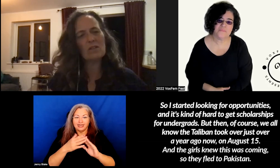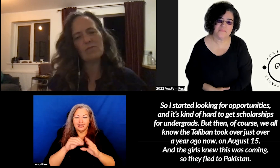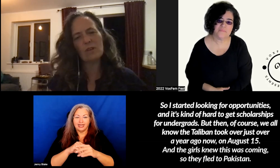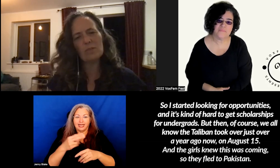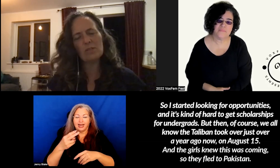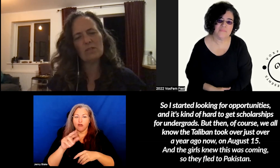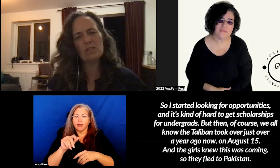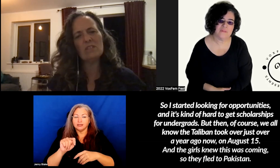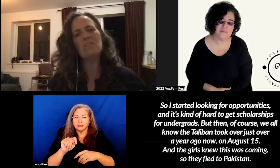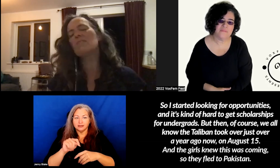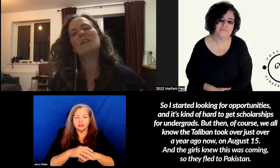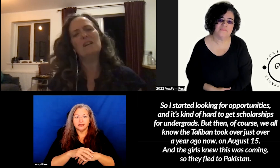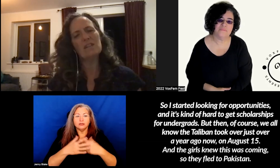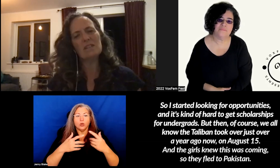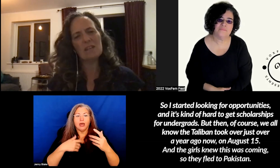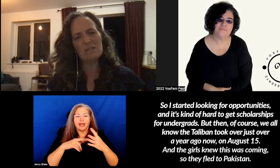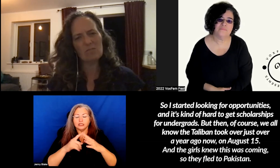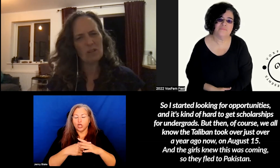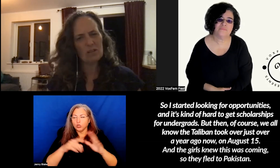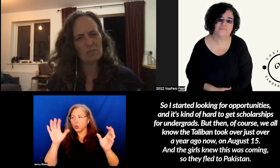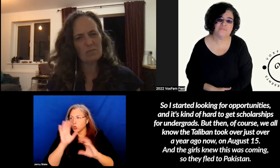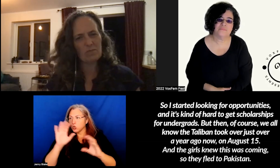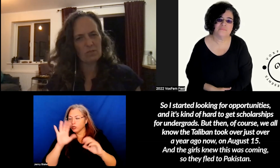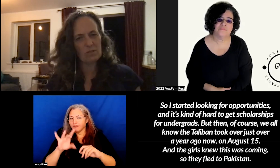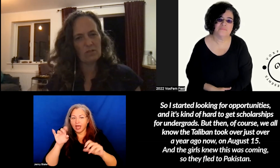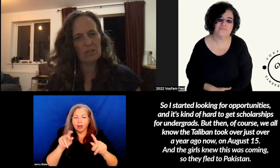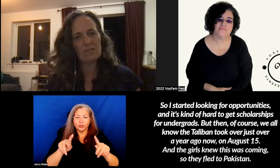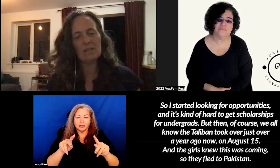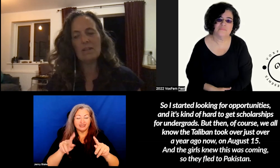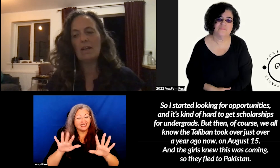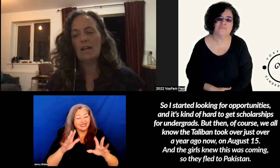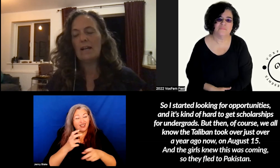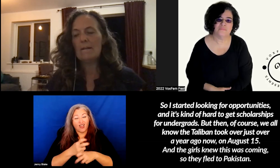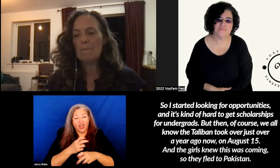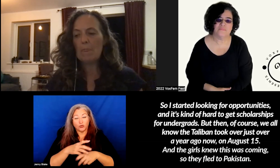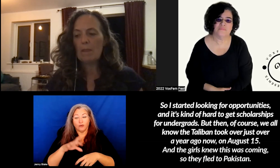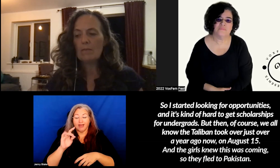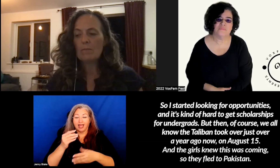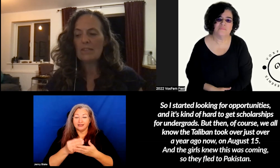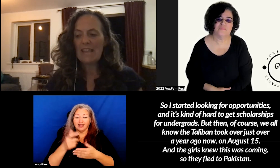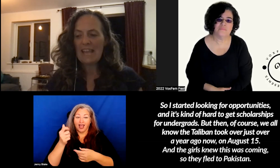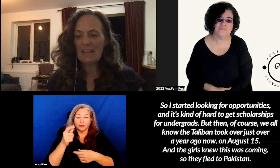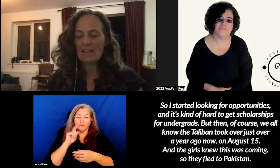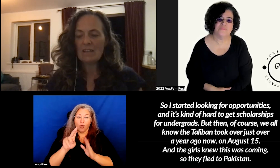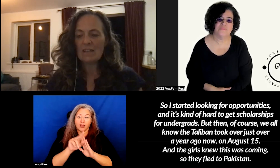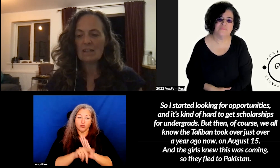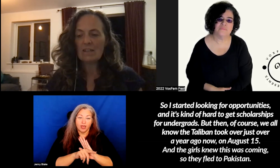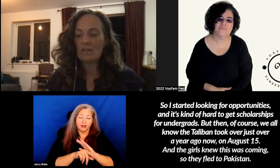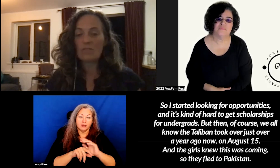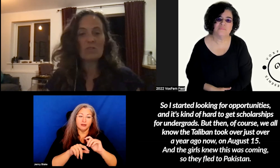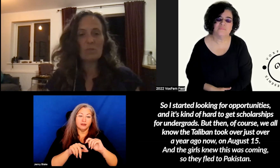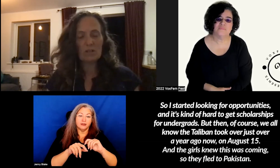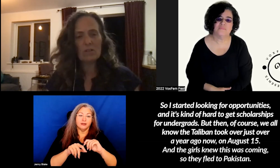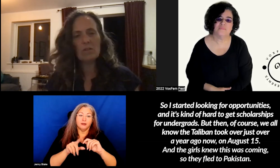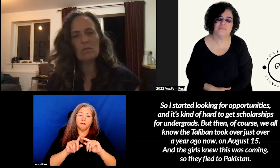started looking for opportunities, and it's kind of hard to get scholarships for undergrads. But then,